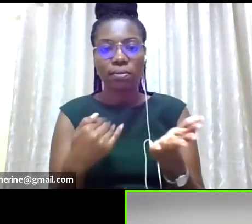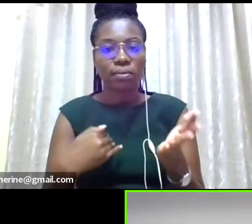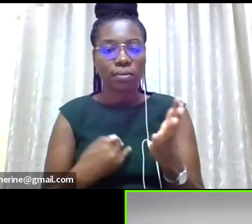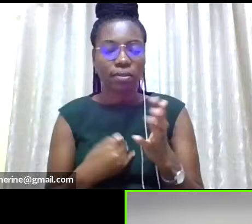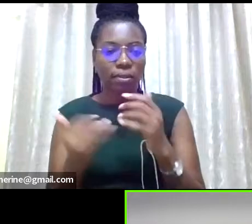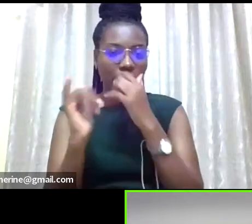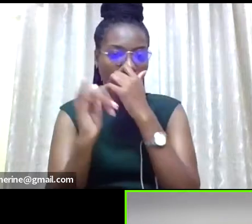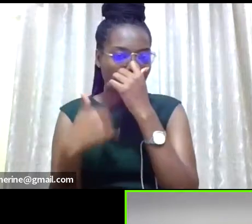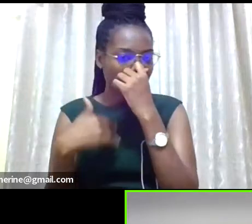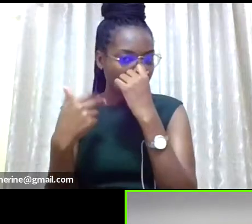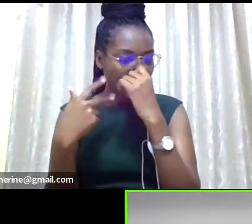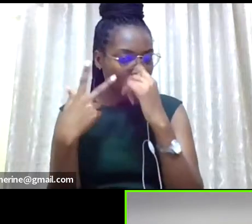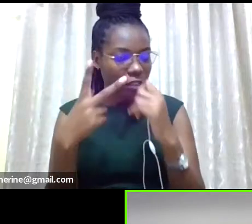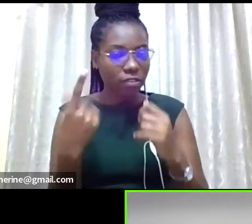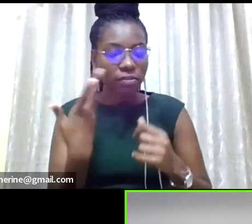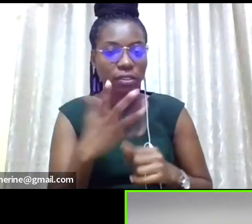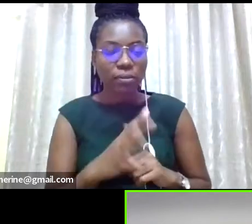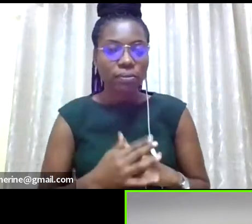quite a number.